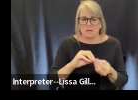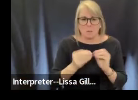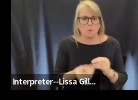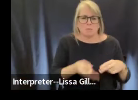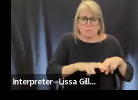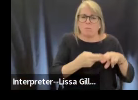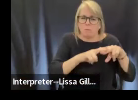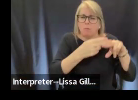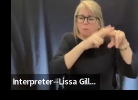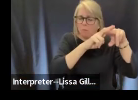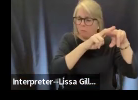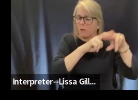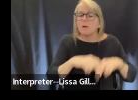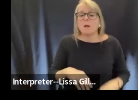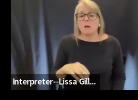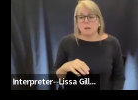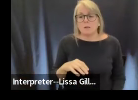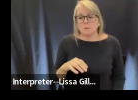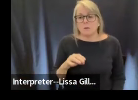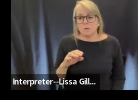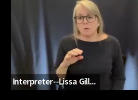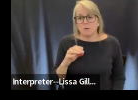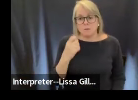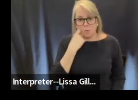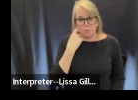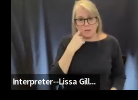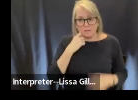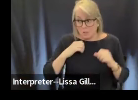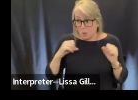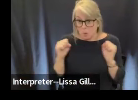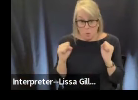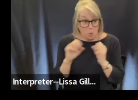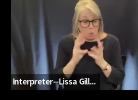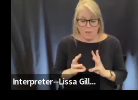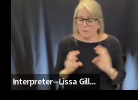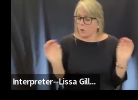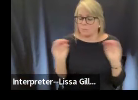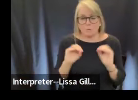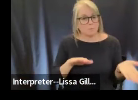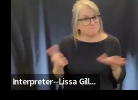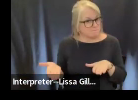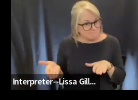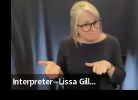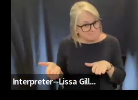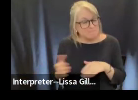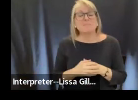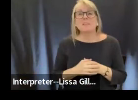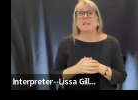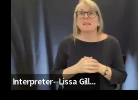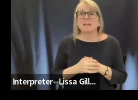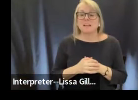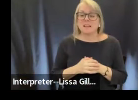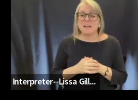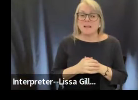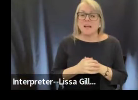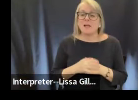to say that that did spill over into our recent cold snap. We did not have any losses of life. We certainly did see, and talking